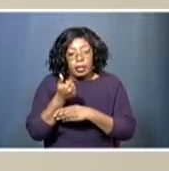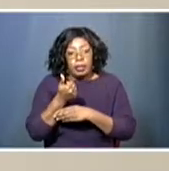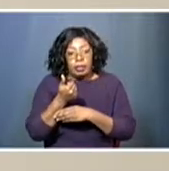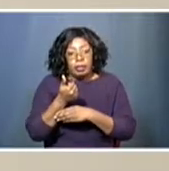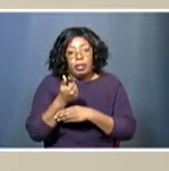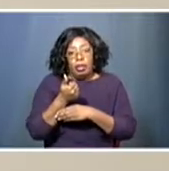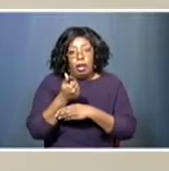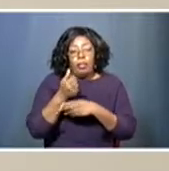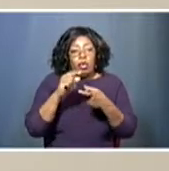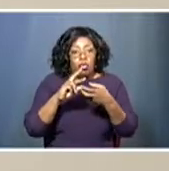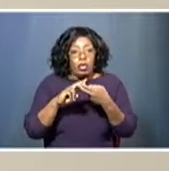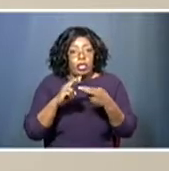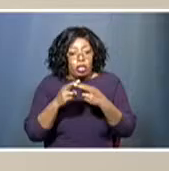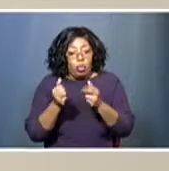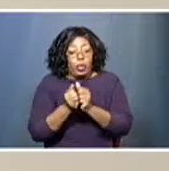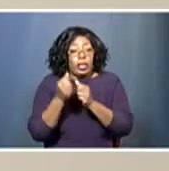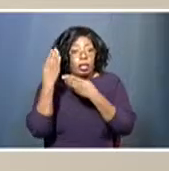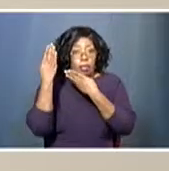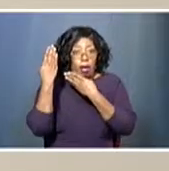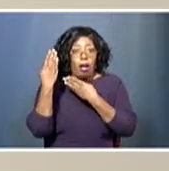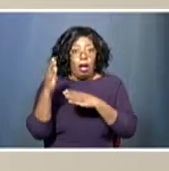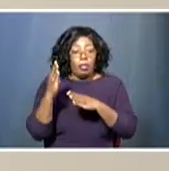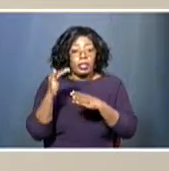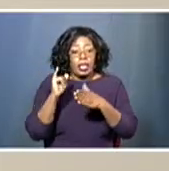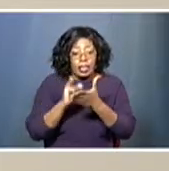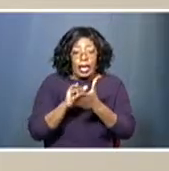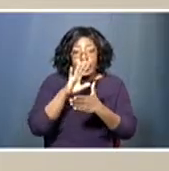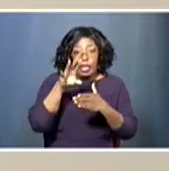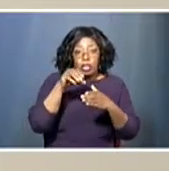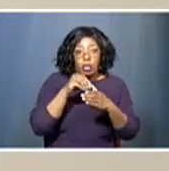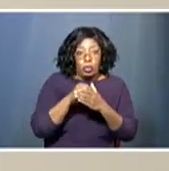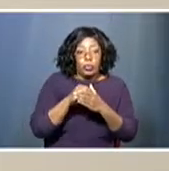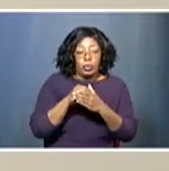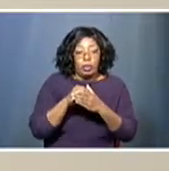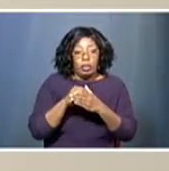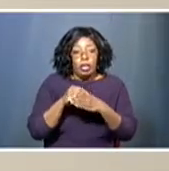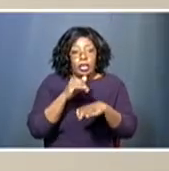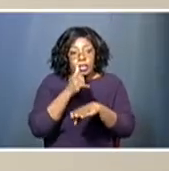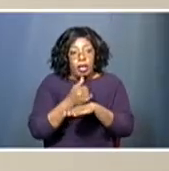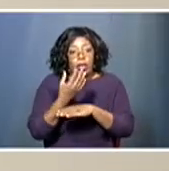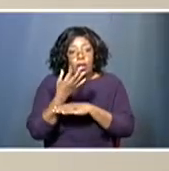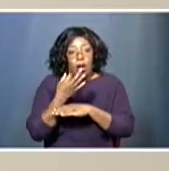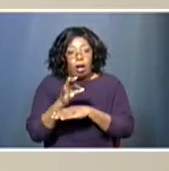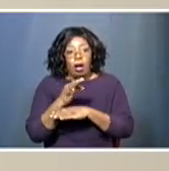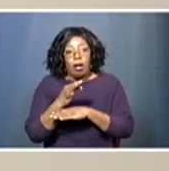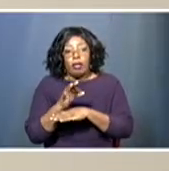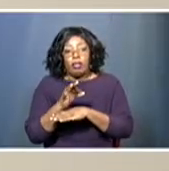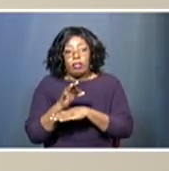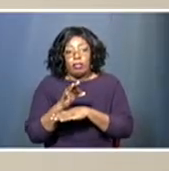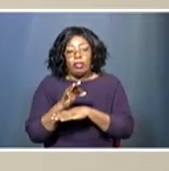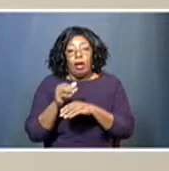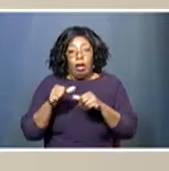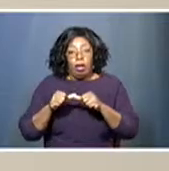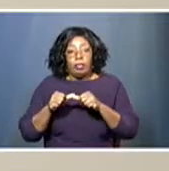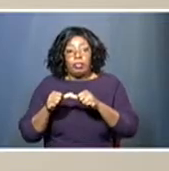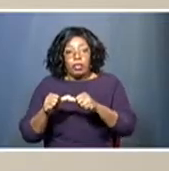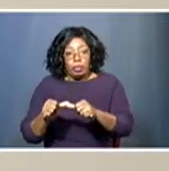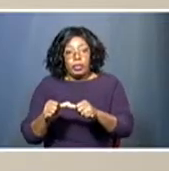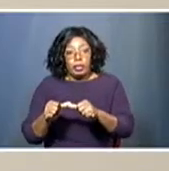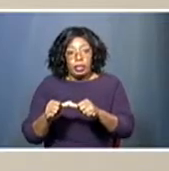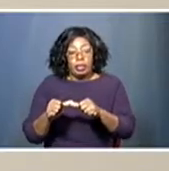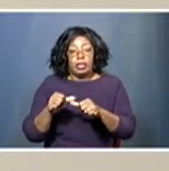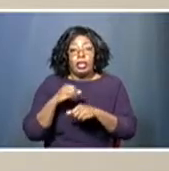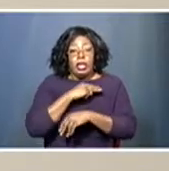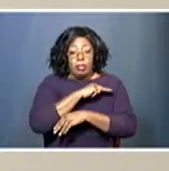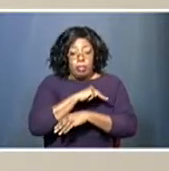relationship for the Bahamas, and that would include the establishment of a permanent